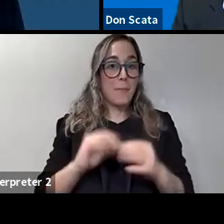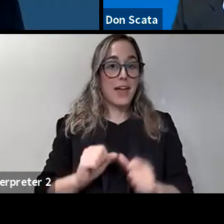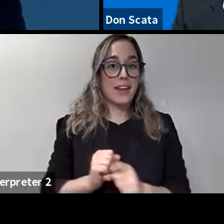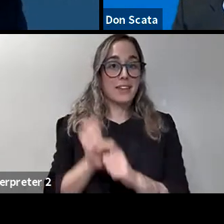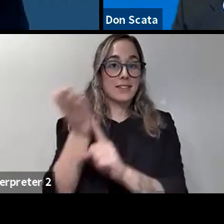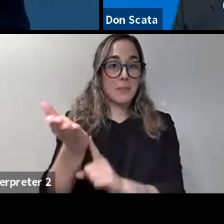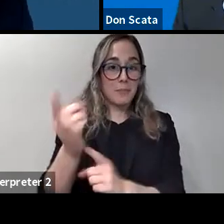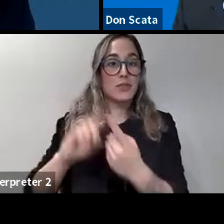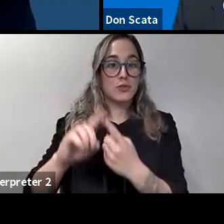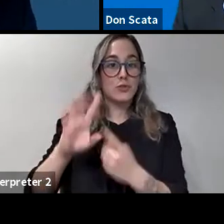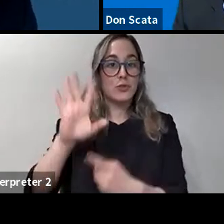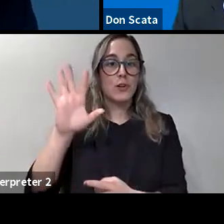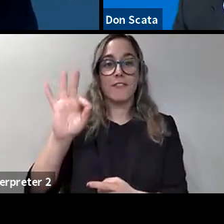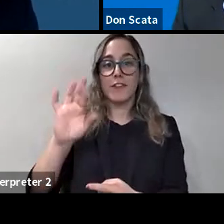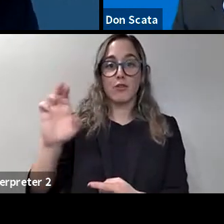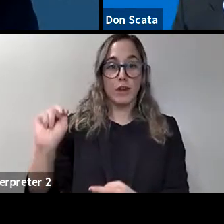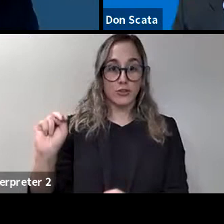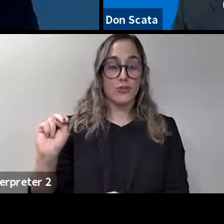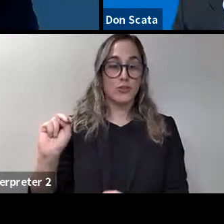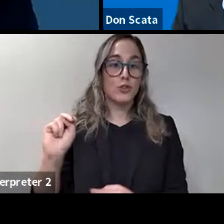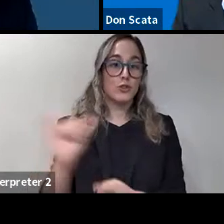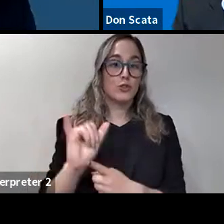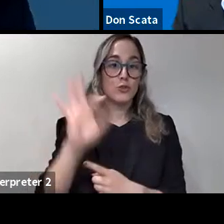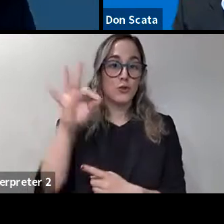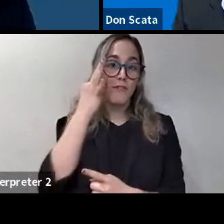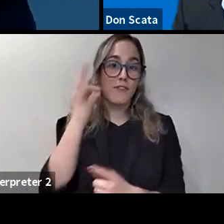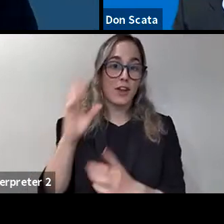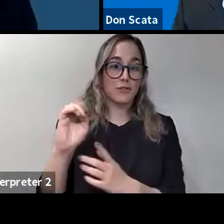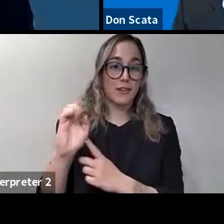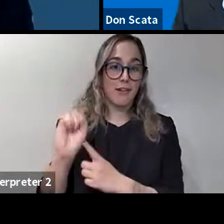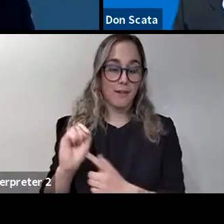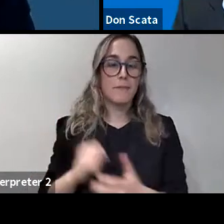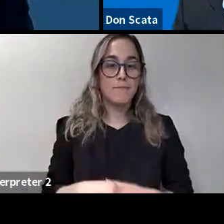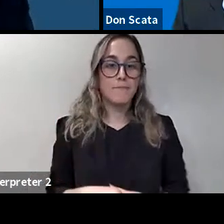notice, and we'd be happy to dig into them further.